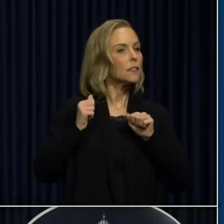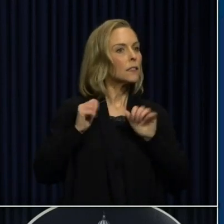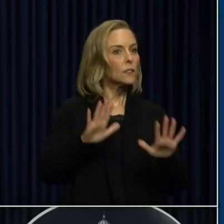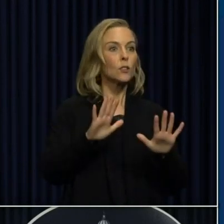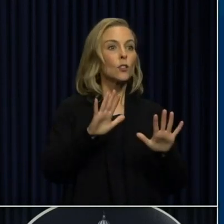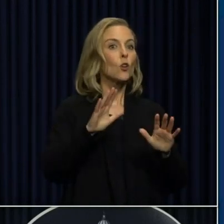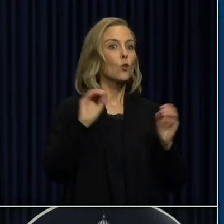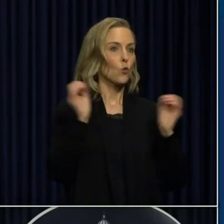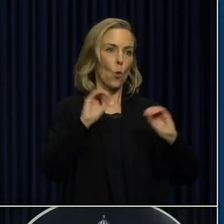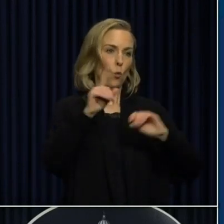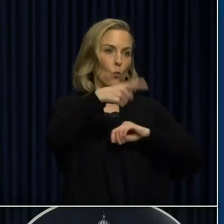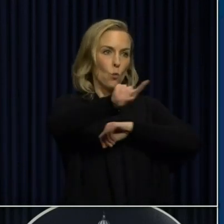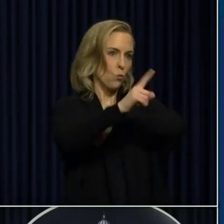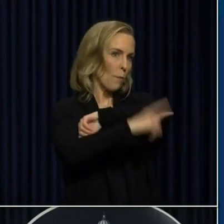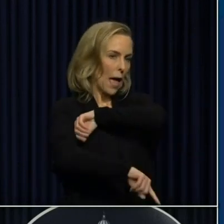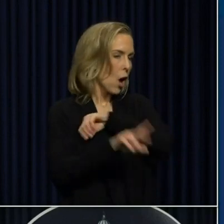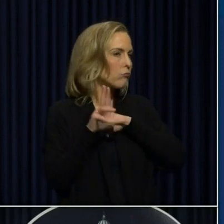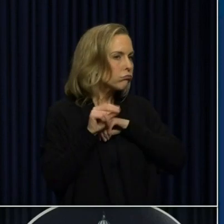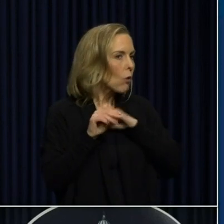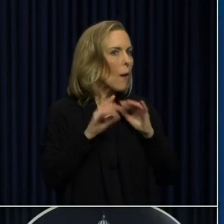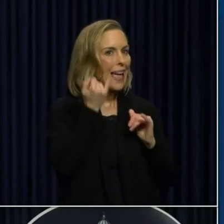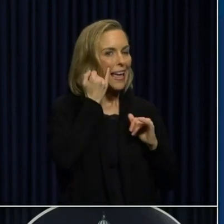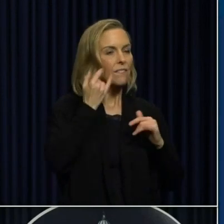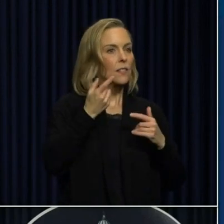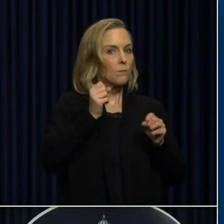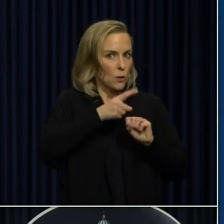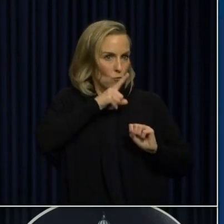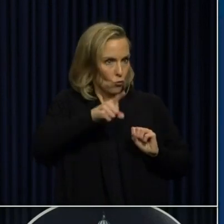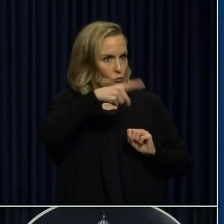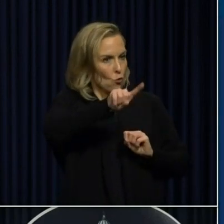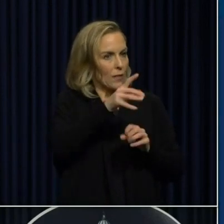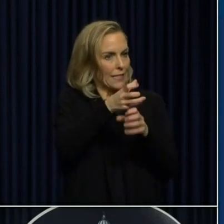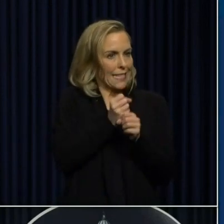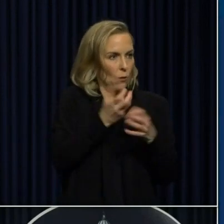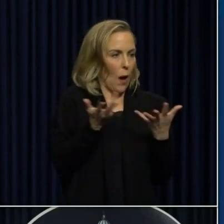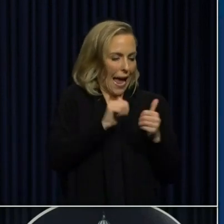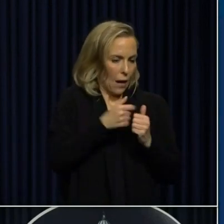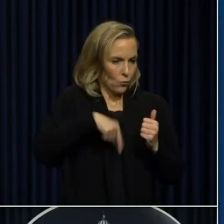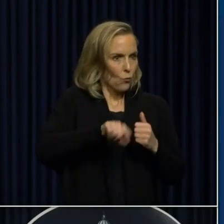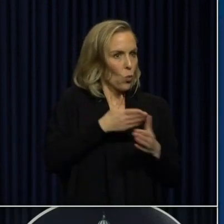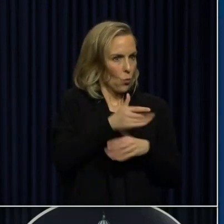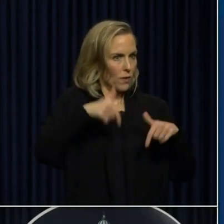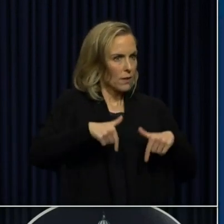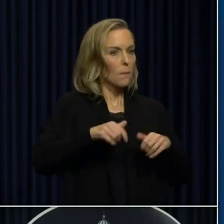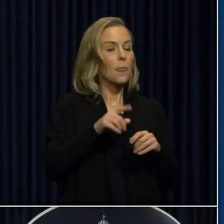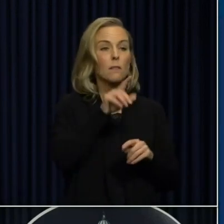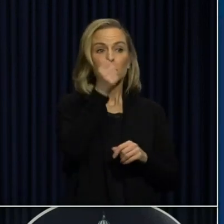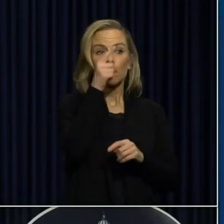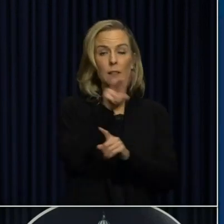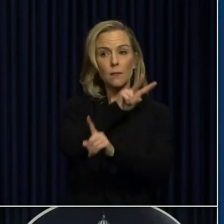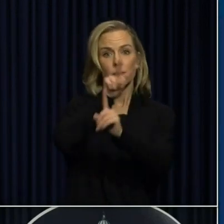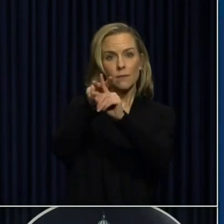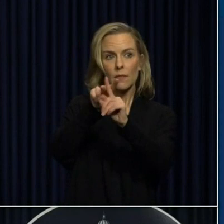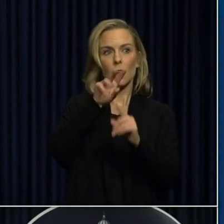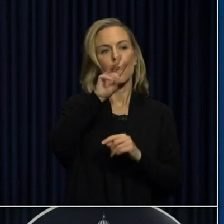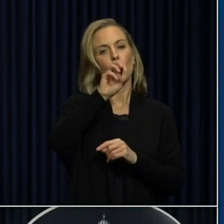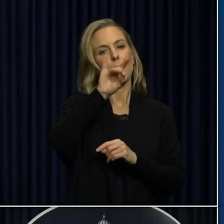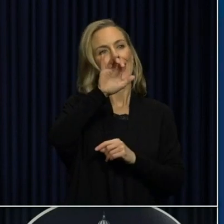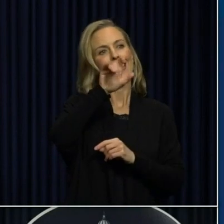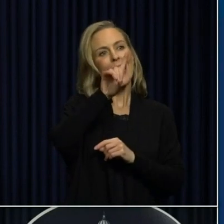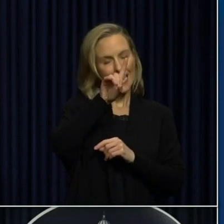be penalized. We'll make sure that you get what you need to get through this. Also, sign up for Medicaid. That's going to